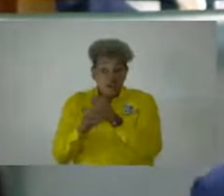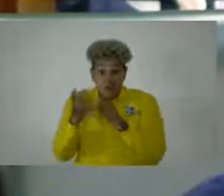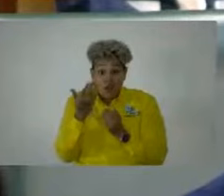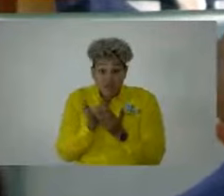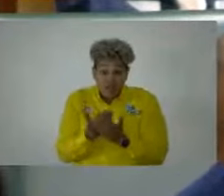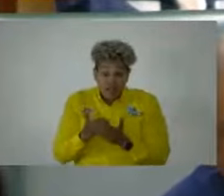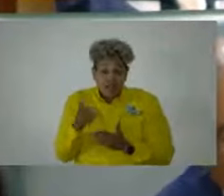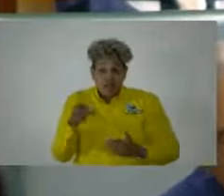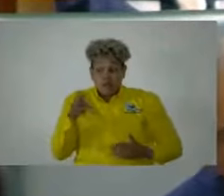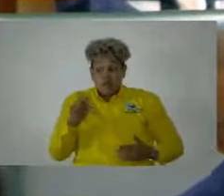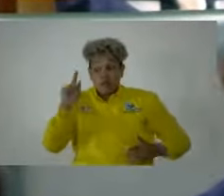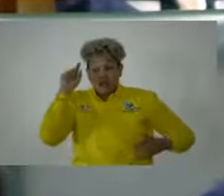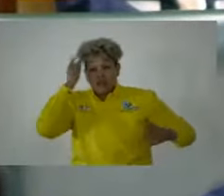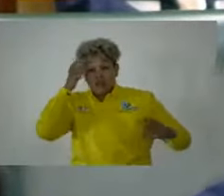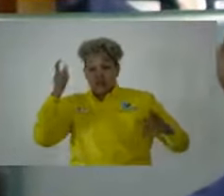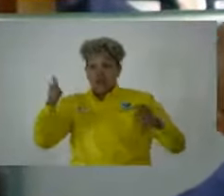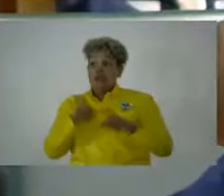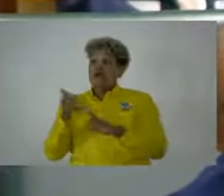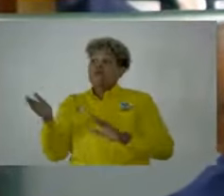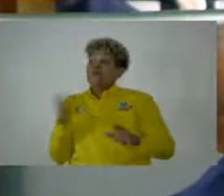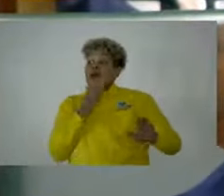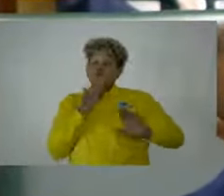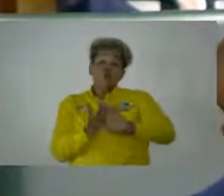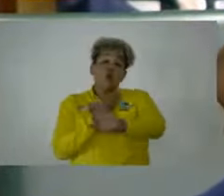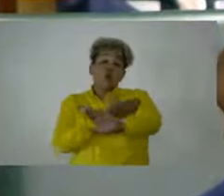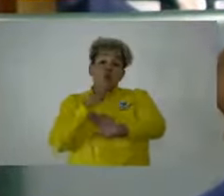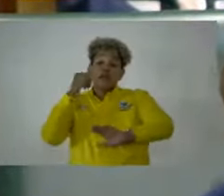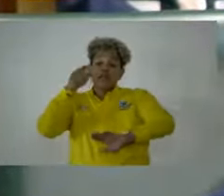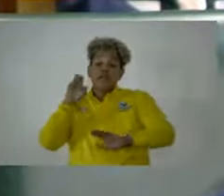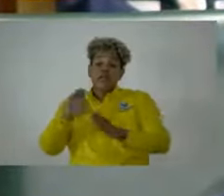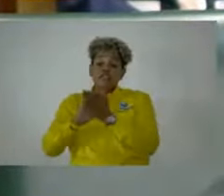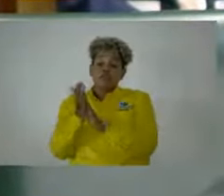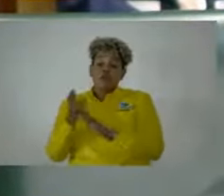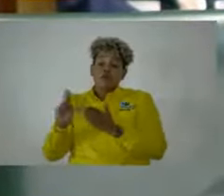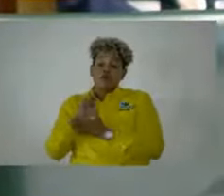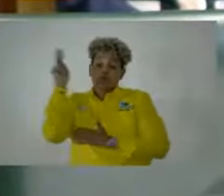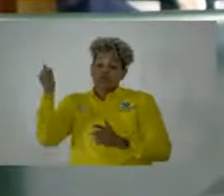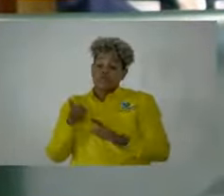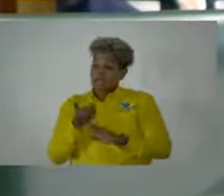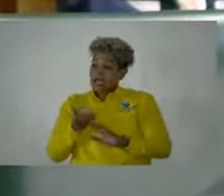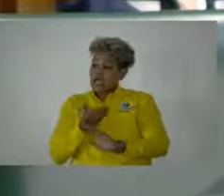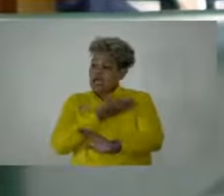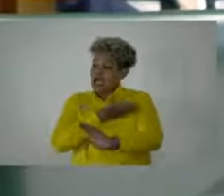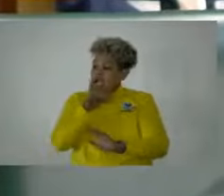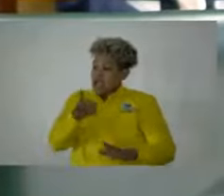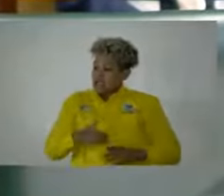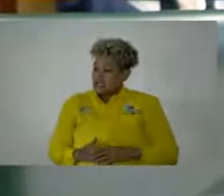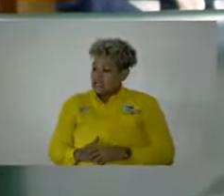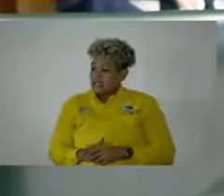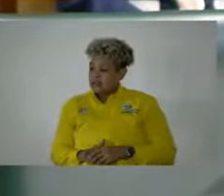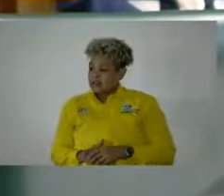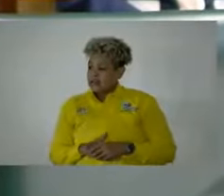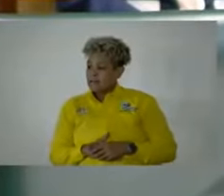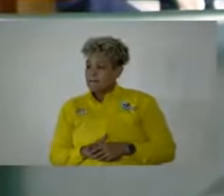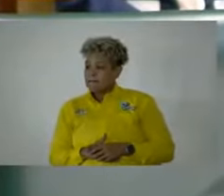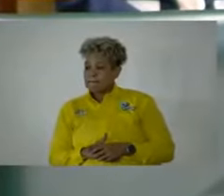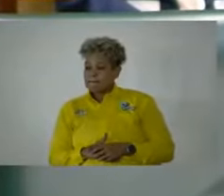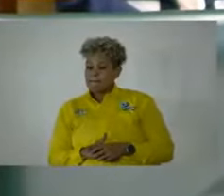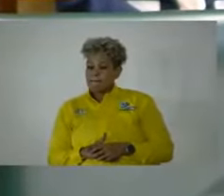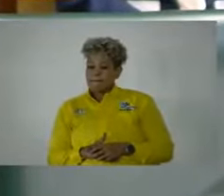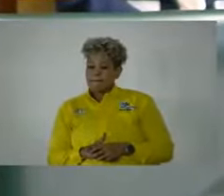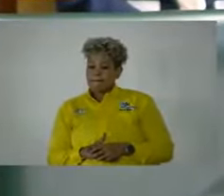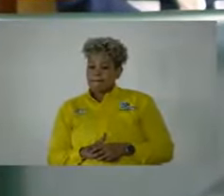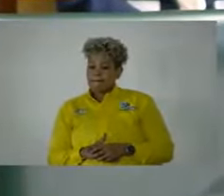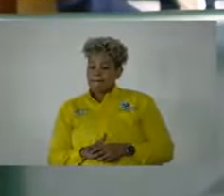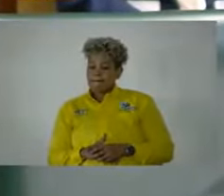next PNP administration intends to upgrade CASE to a university to enhance